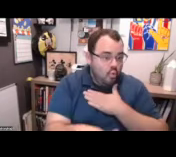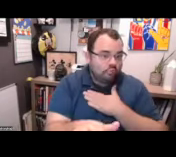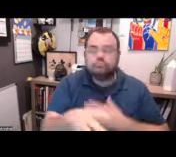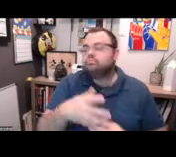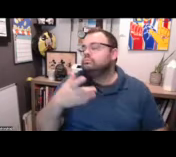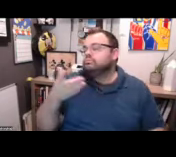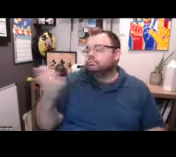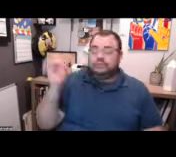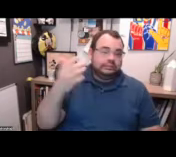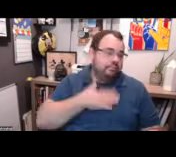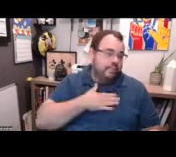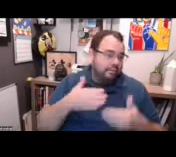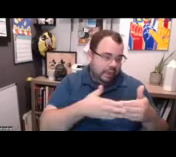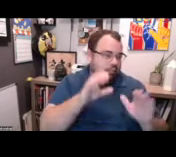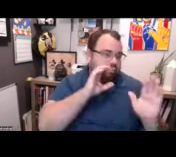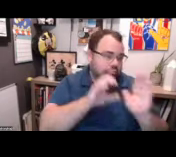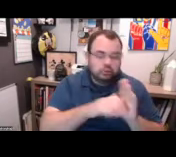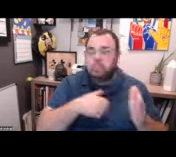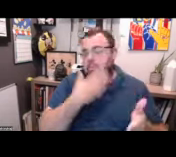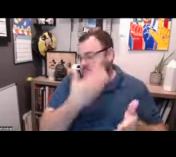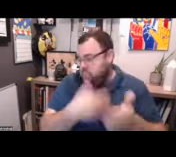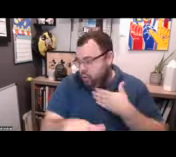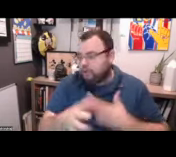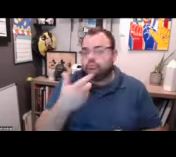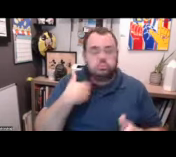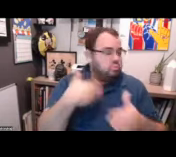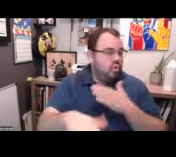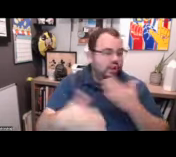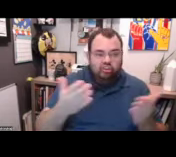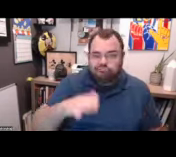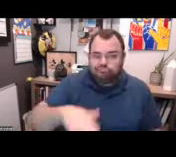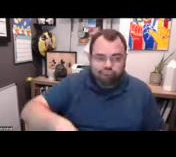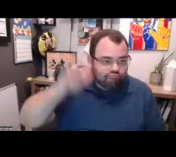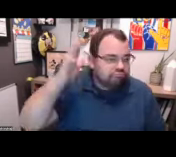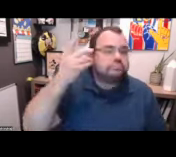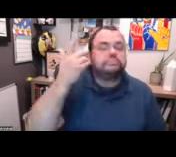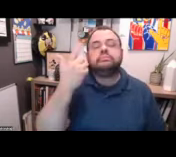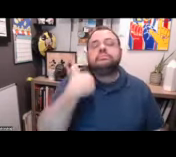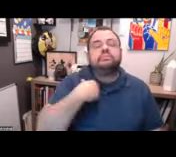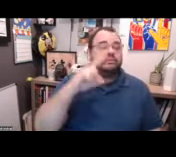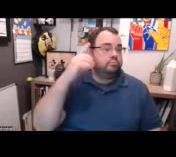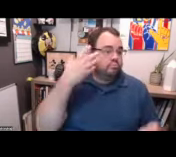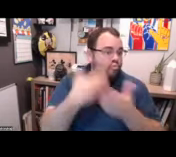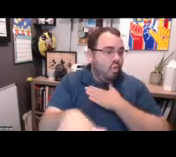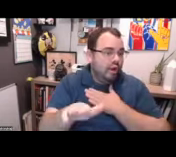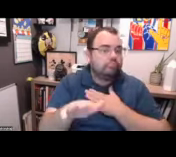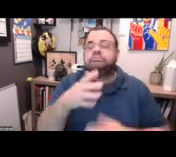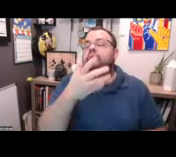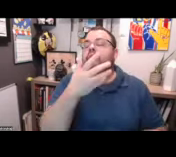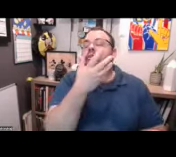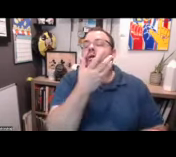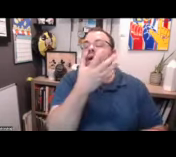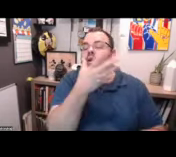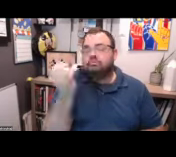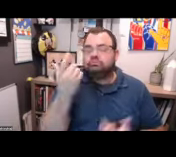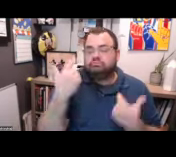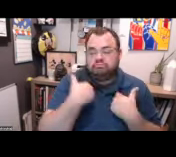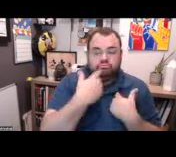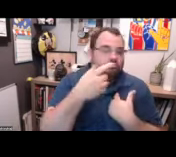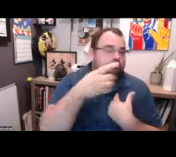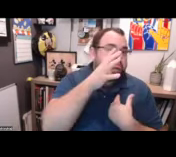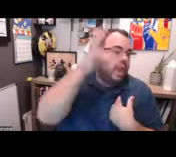Okay, so I was born, and this is my baby picture. So I was born deaf and I grew